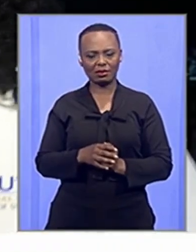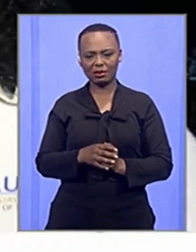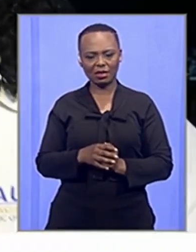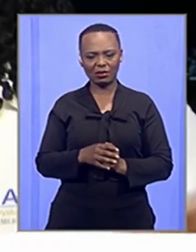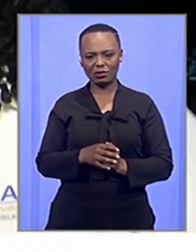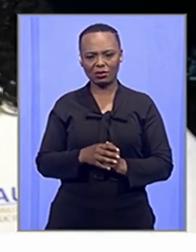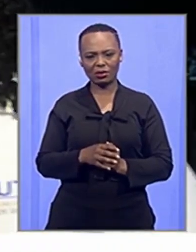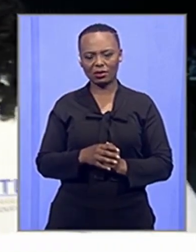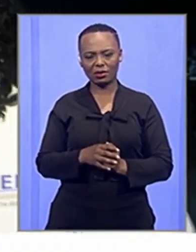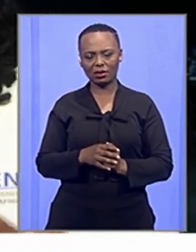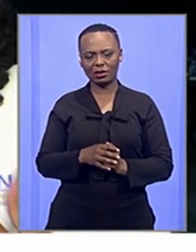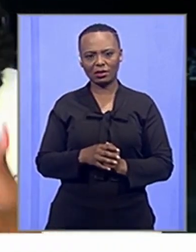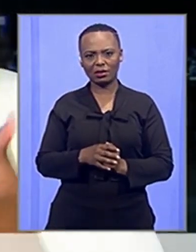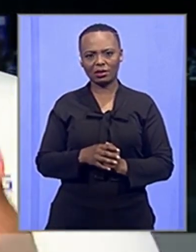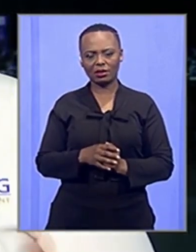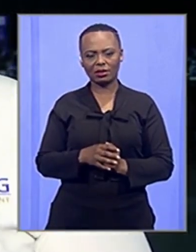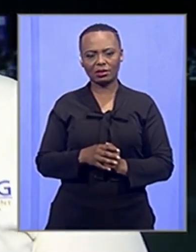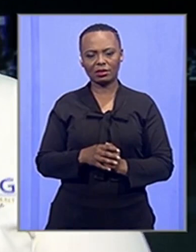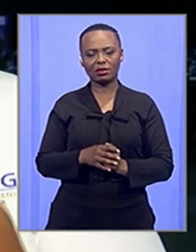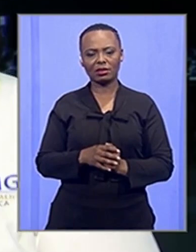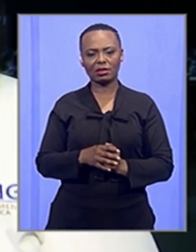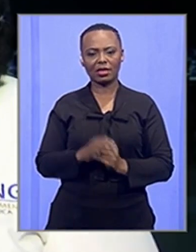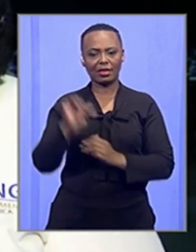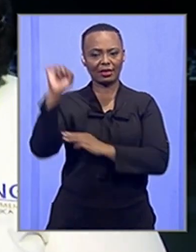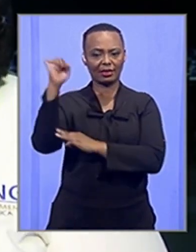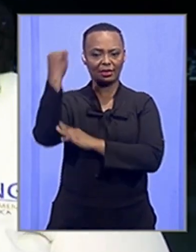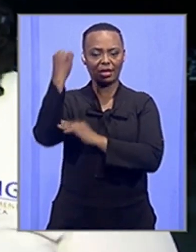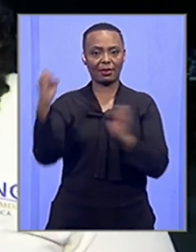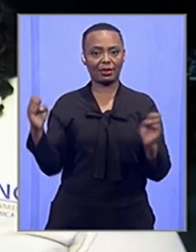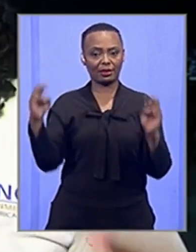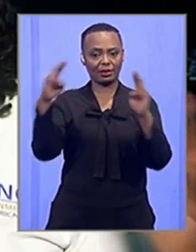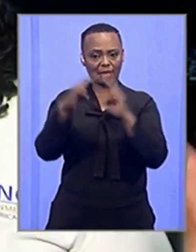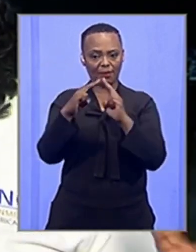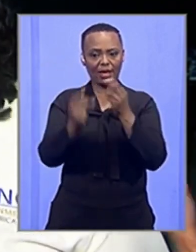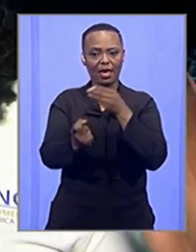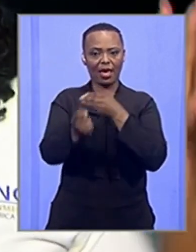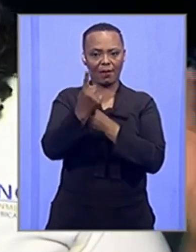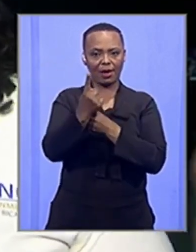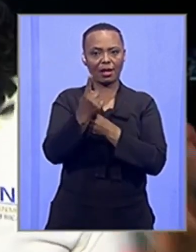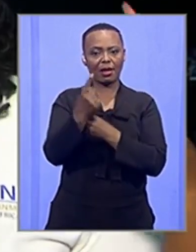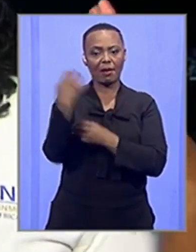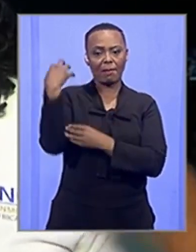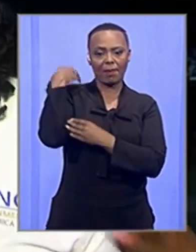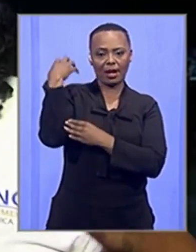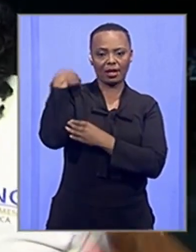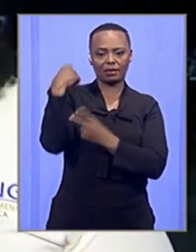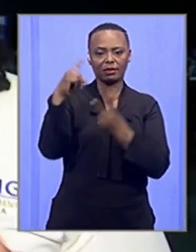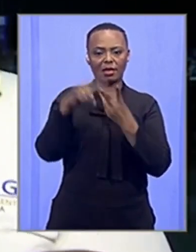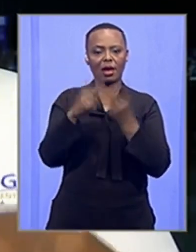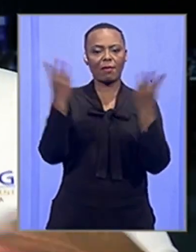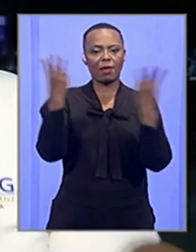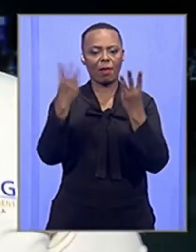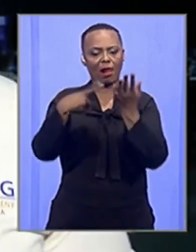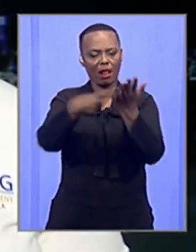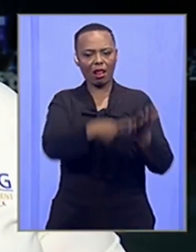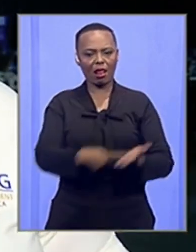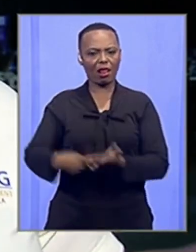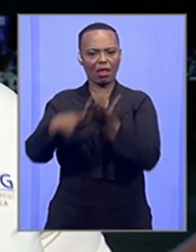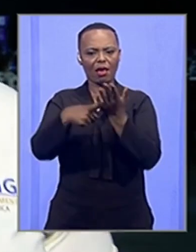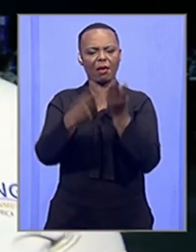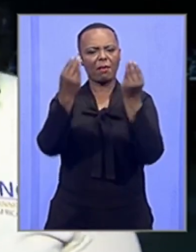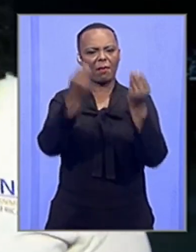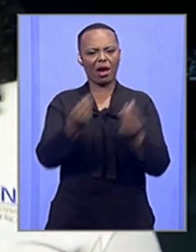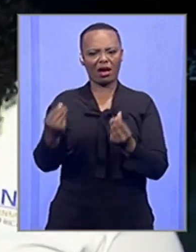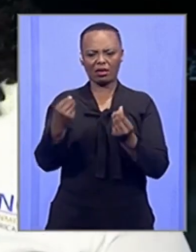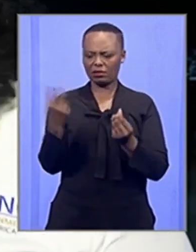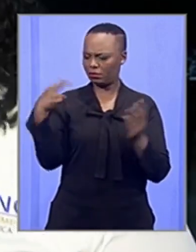government. And it's funny that every Ditaba, every summit we go to, when ministers or people in power speak about money, we look on the ground and we ask